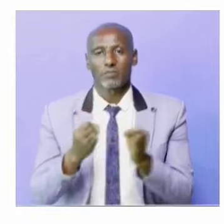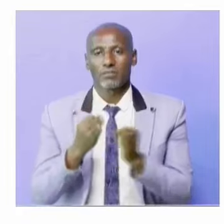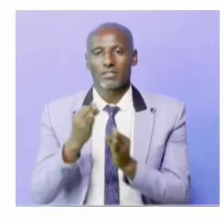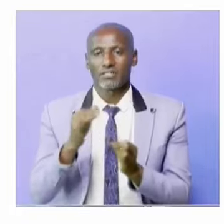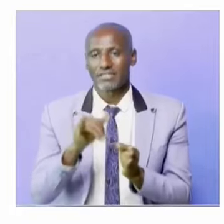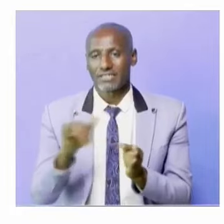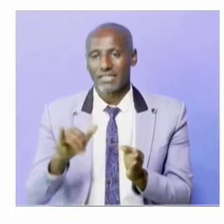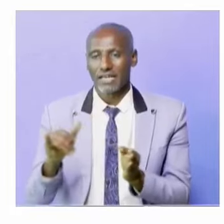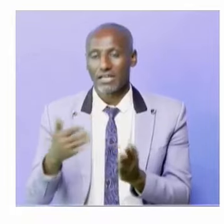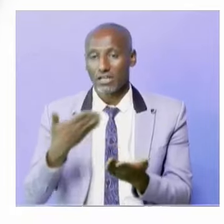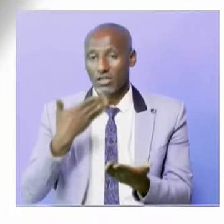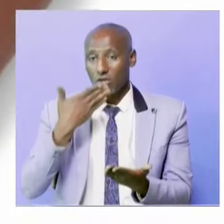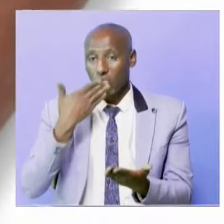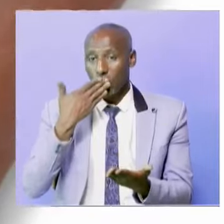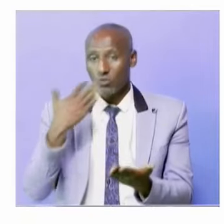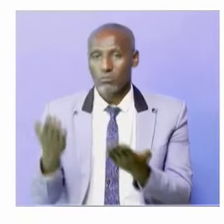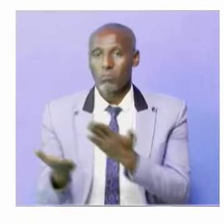good morning.